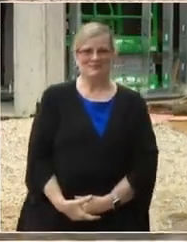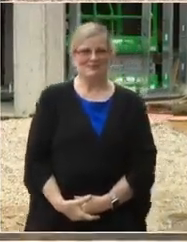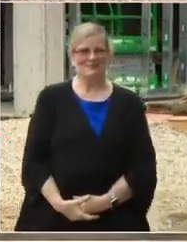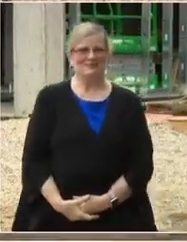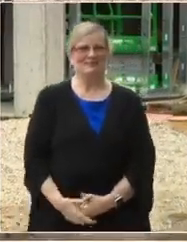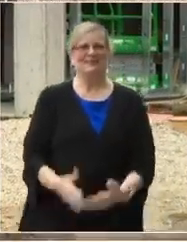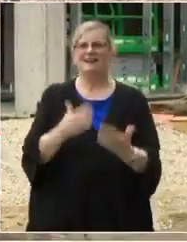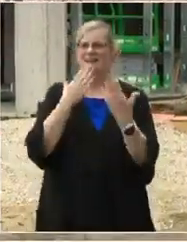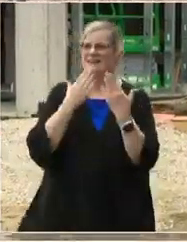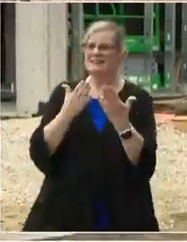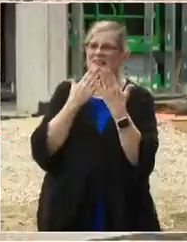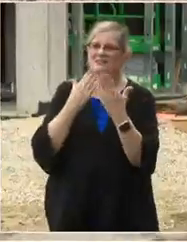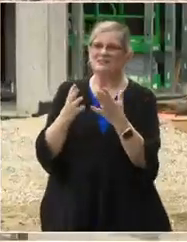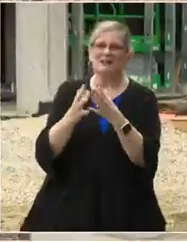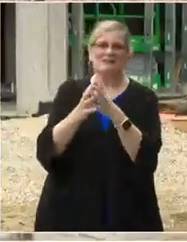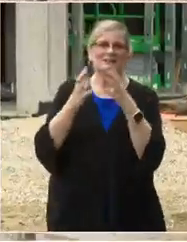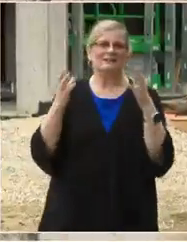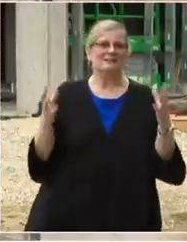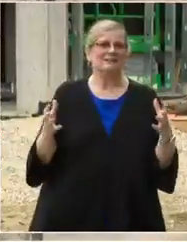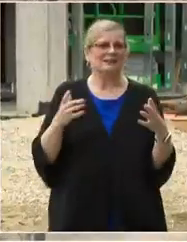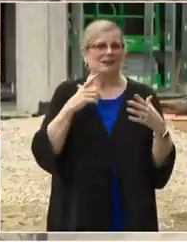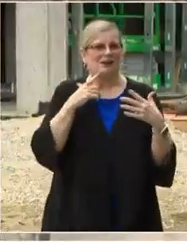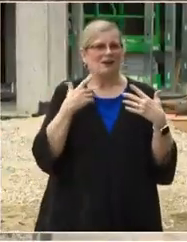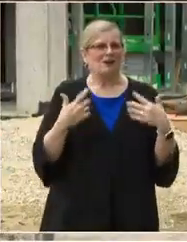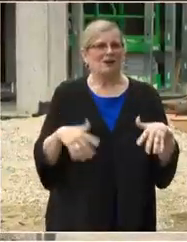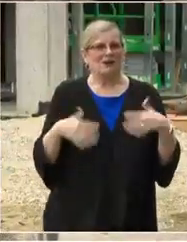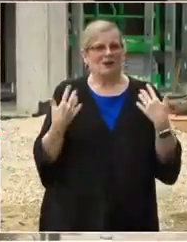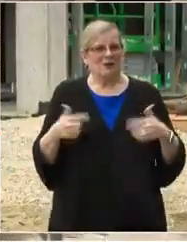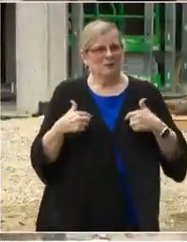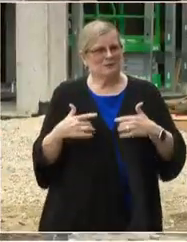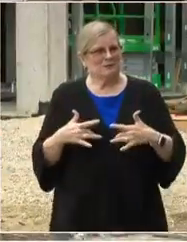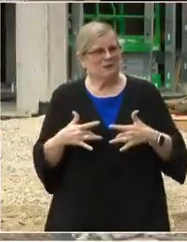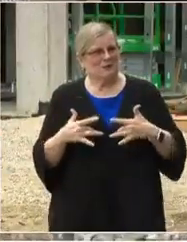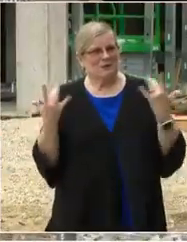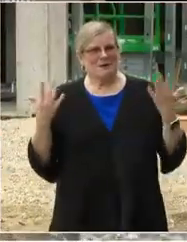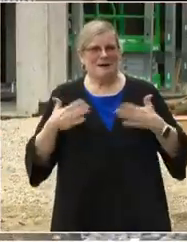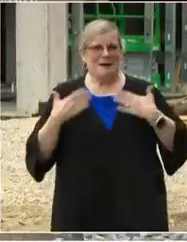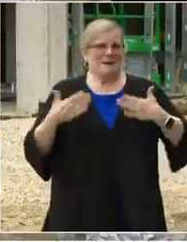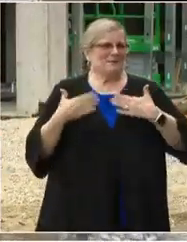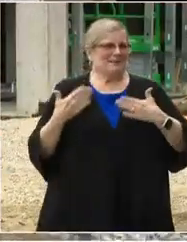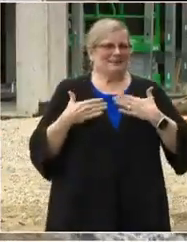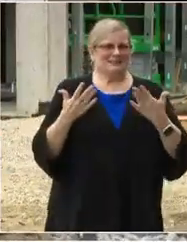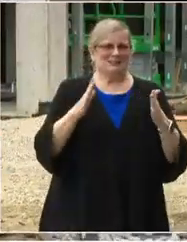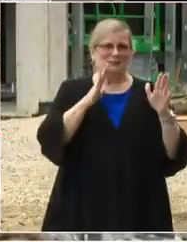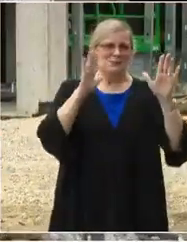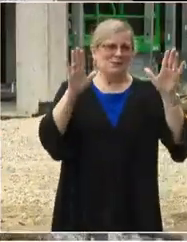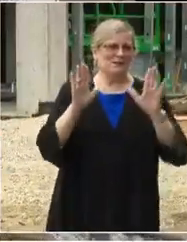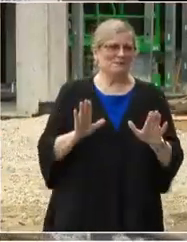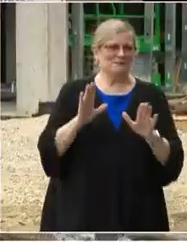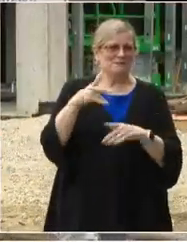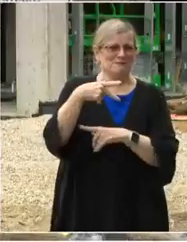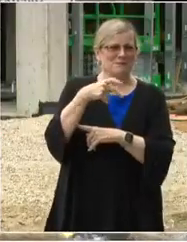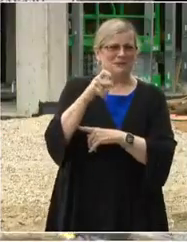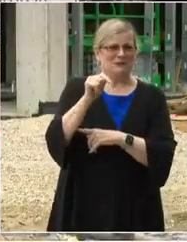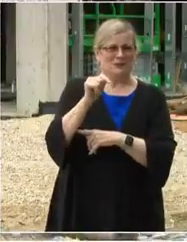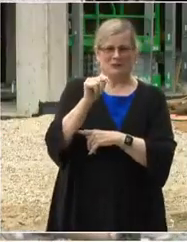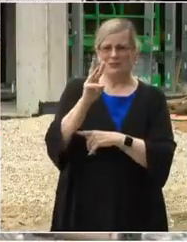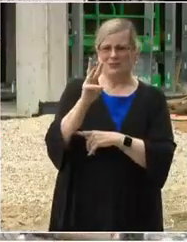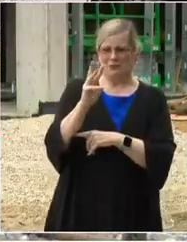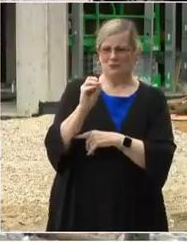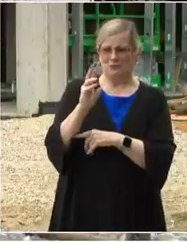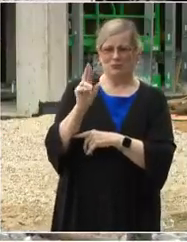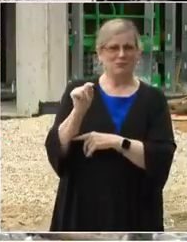Thank you so much. I am so happy to be here in the wonderful Petworth neighborhood of Ward 4 and at